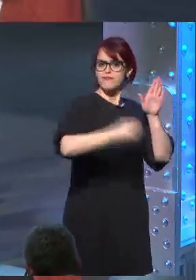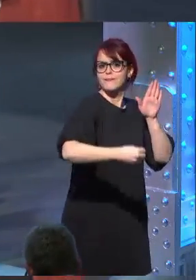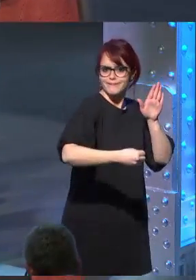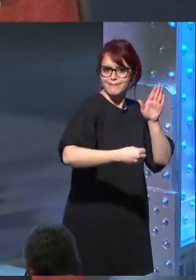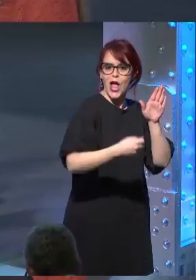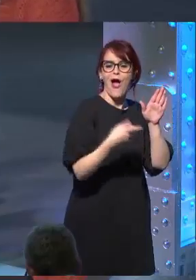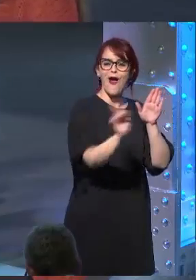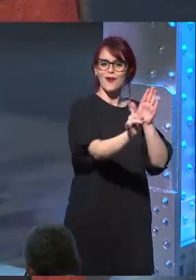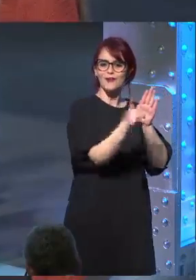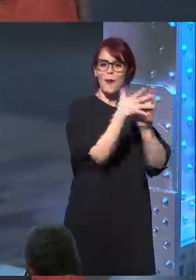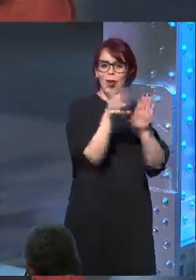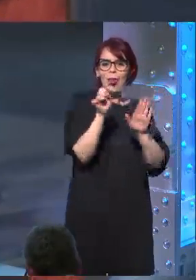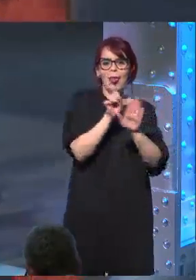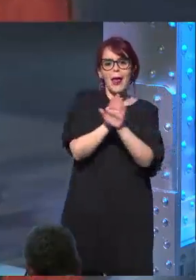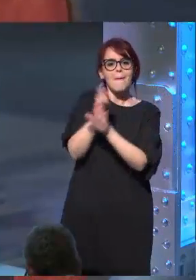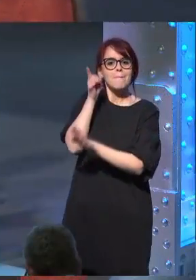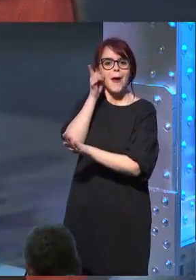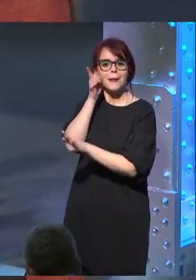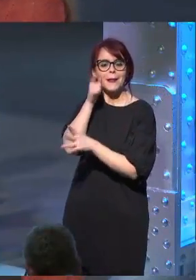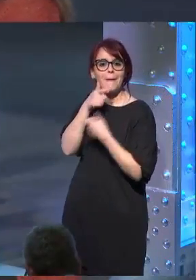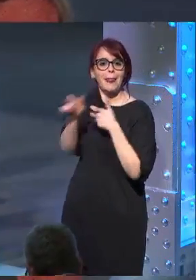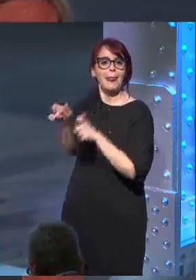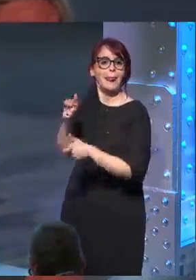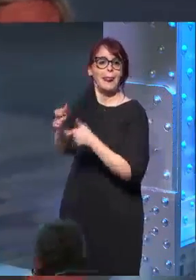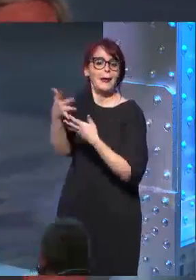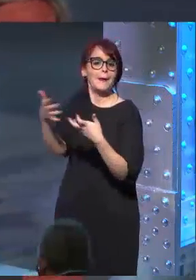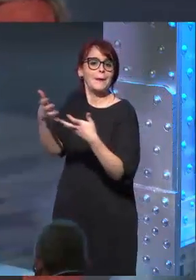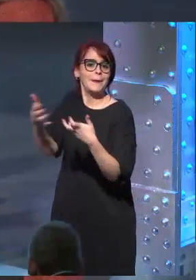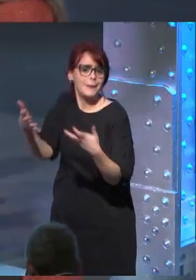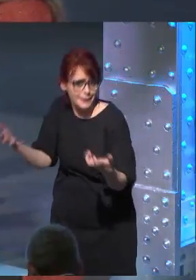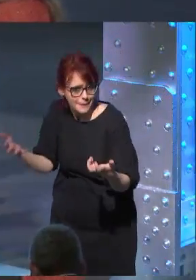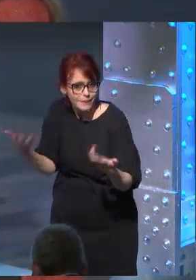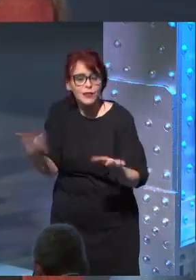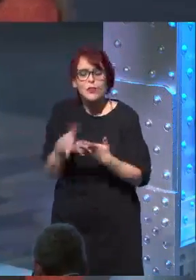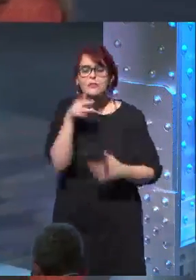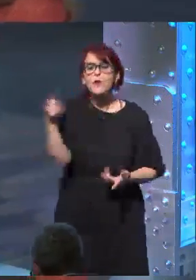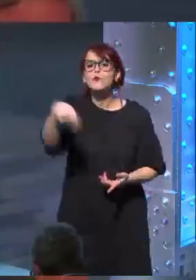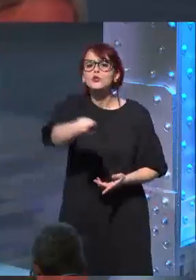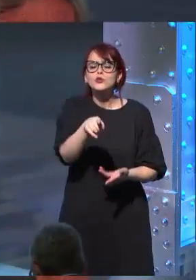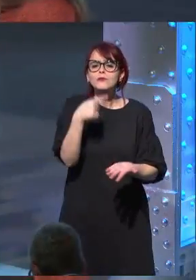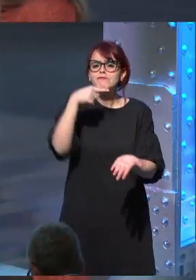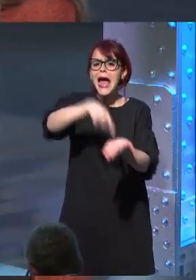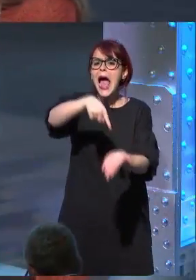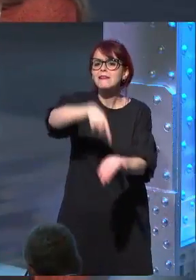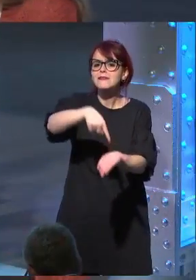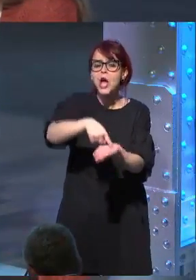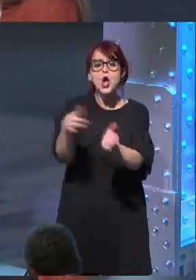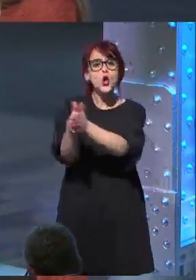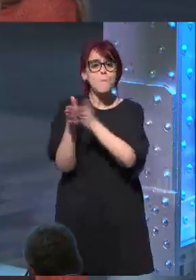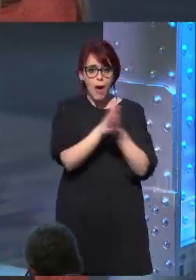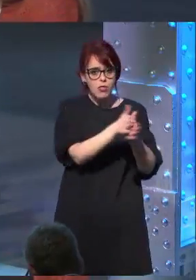and what they say, they would not dare to say it in the real world, so maybe they hide behind their digital